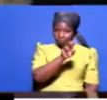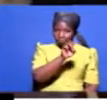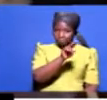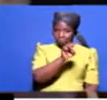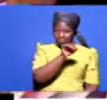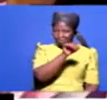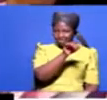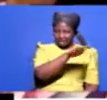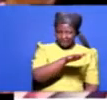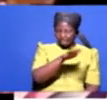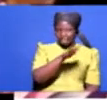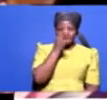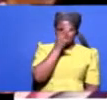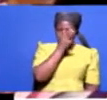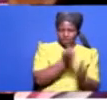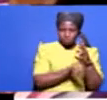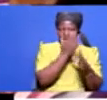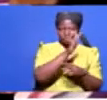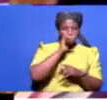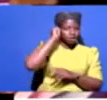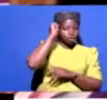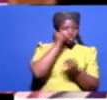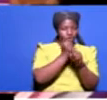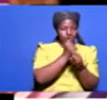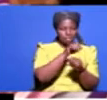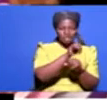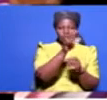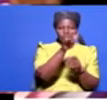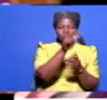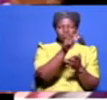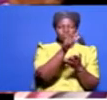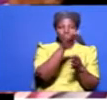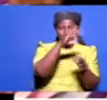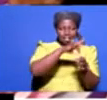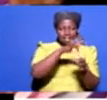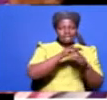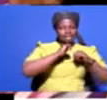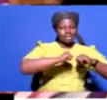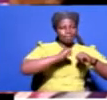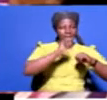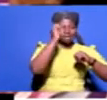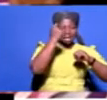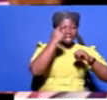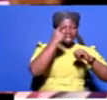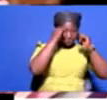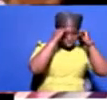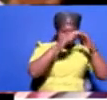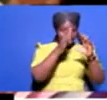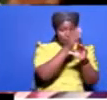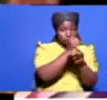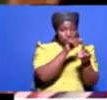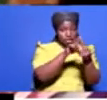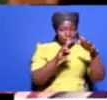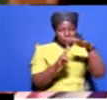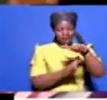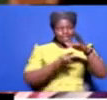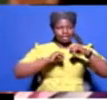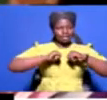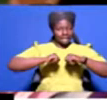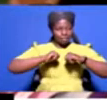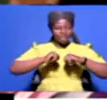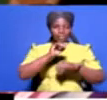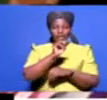career. He was elected chairman of the Kenya Students Association as well as vice chairman of